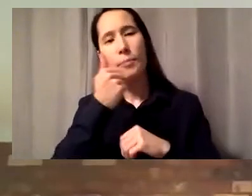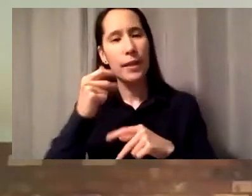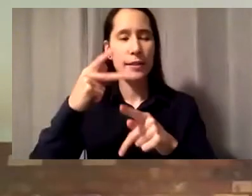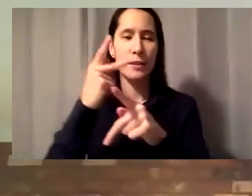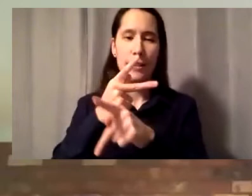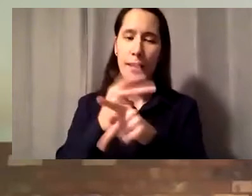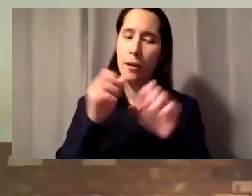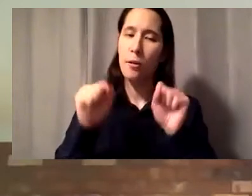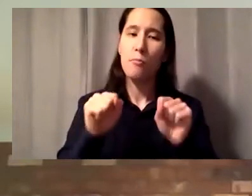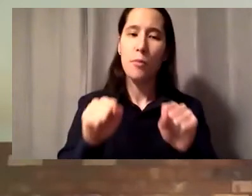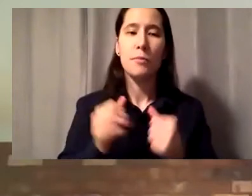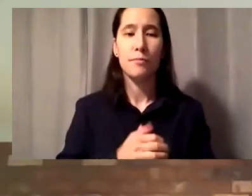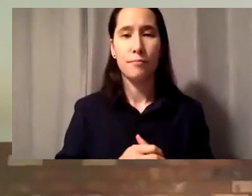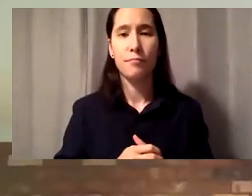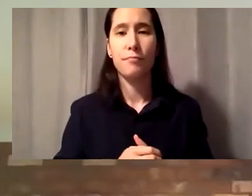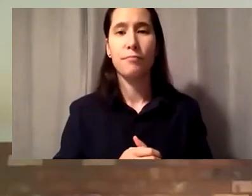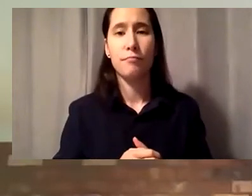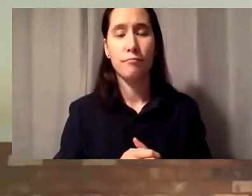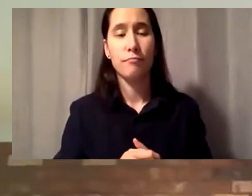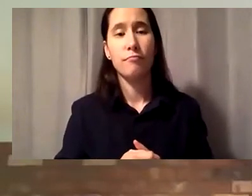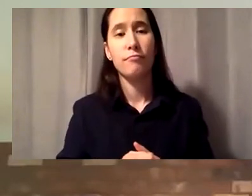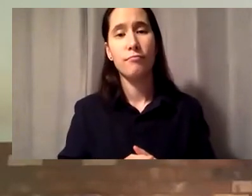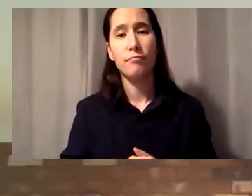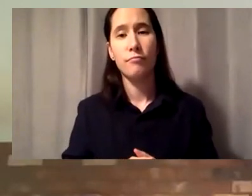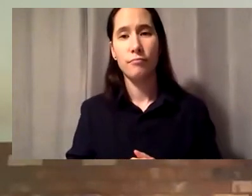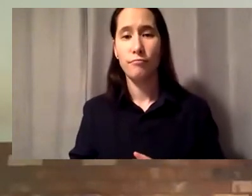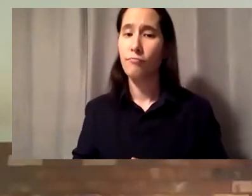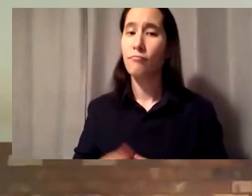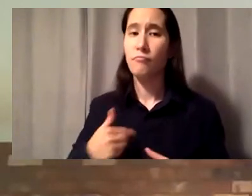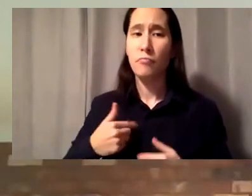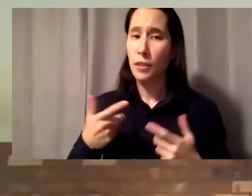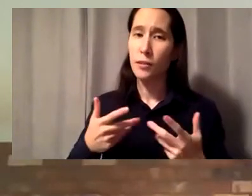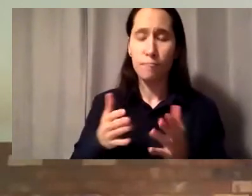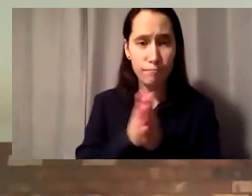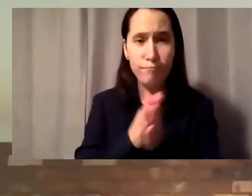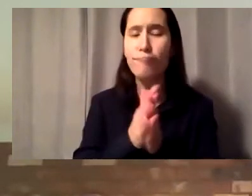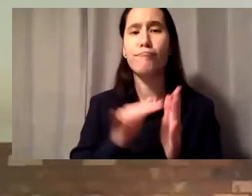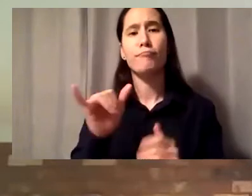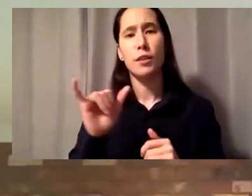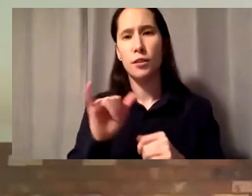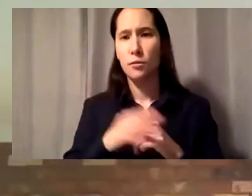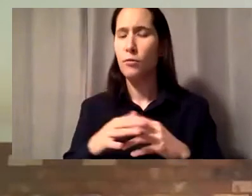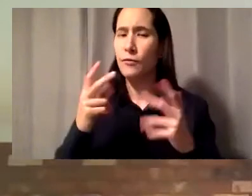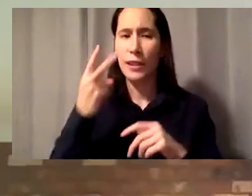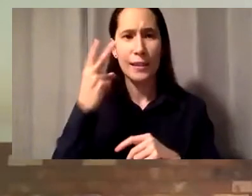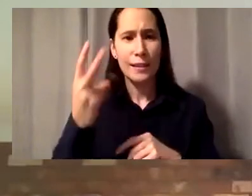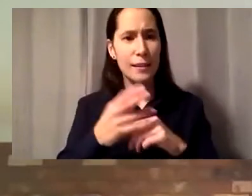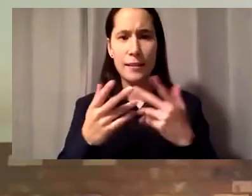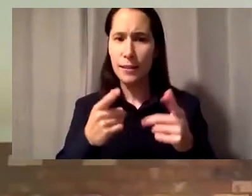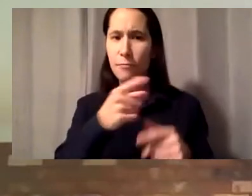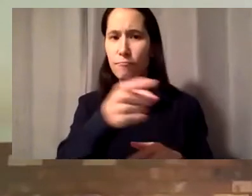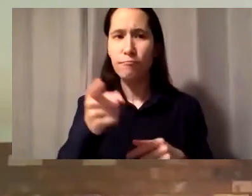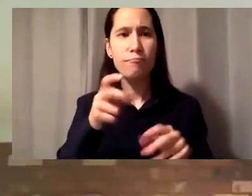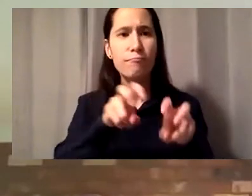can. I'm truly encouraged as well because I've seen time and again how much love, care, and energy so many people have brought to this discussion